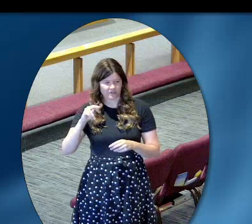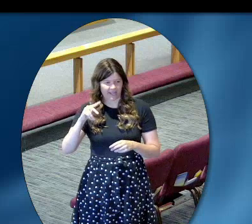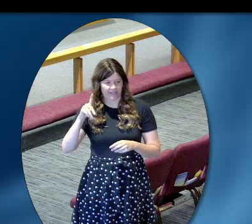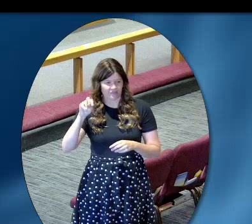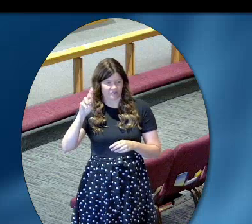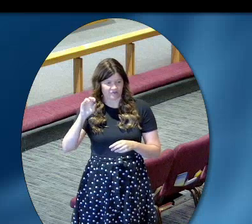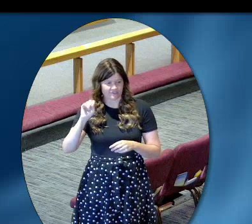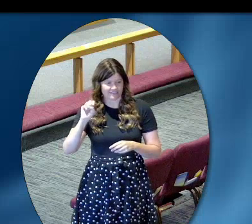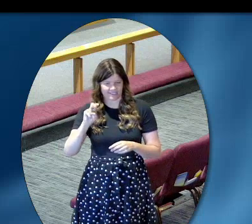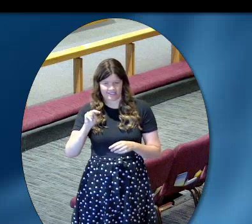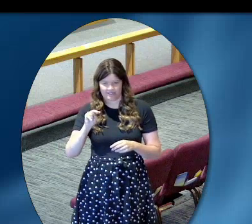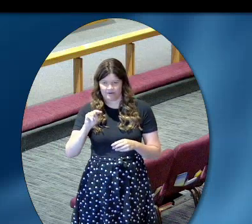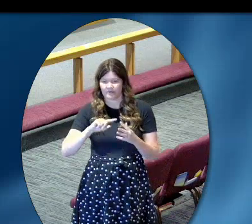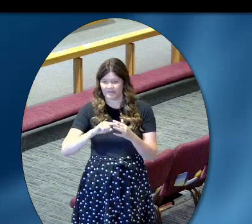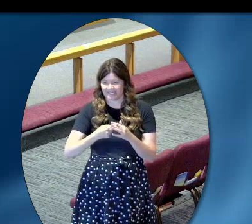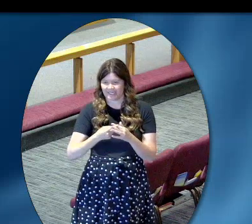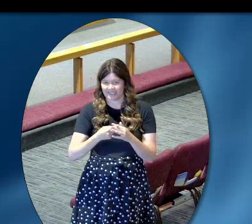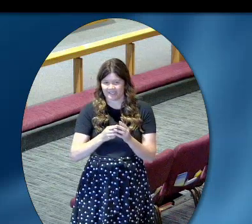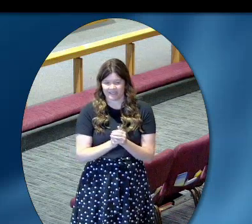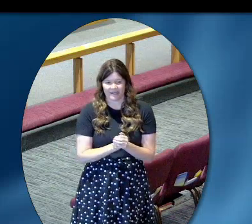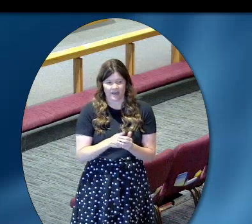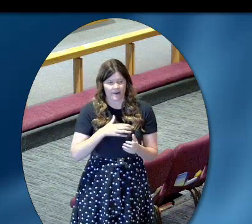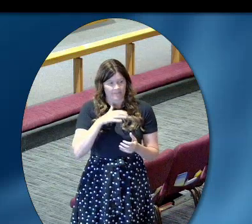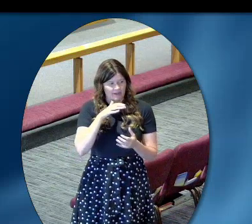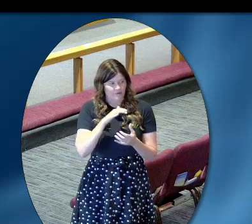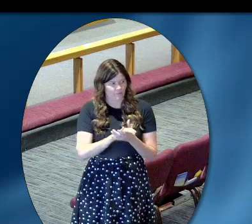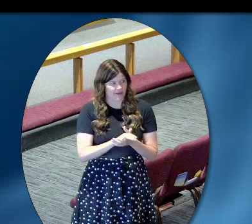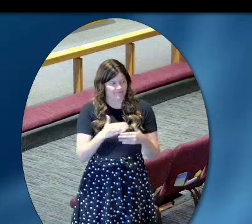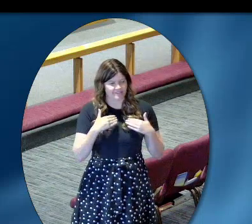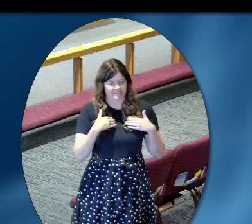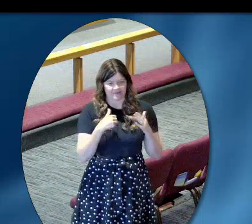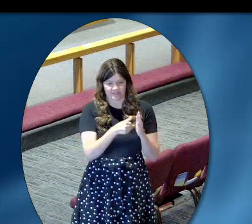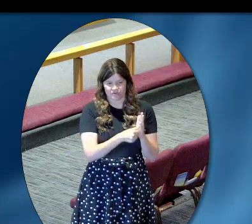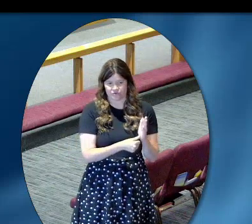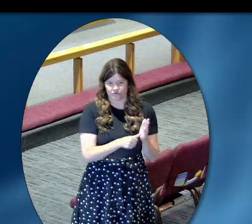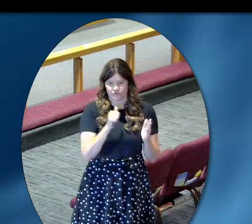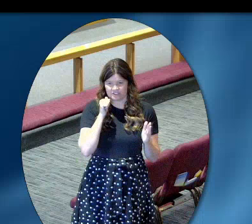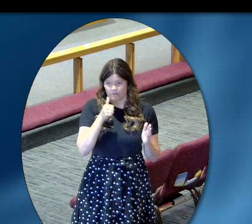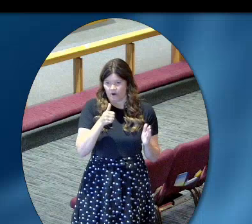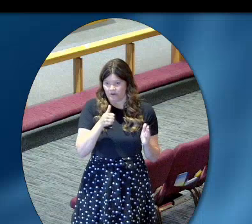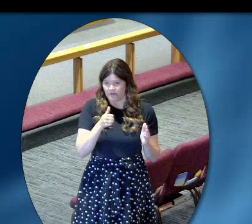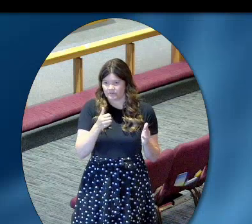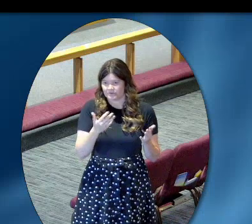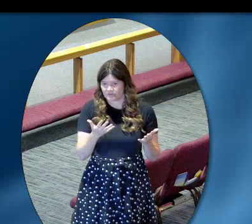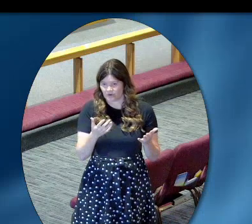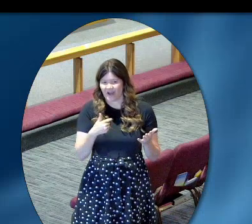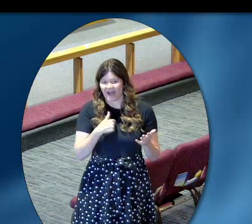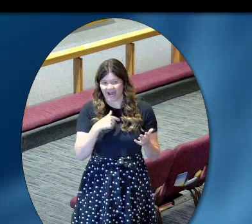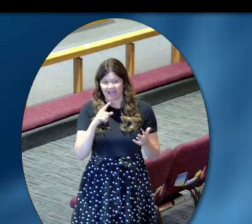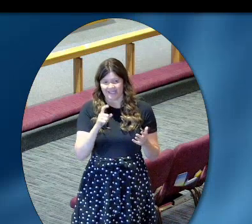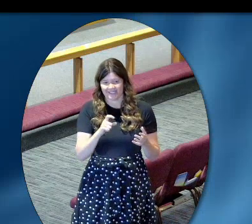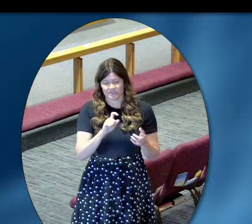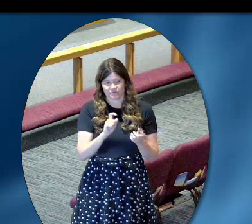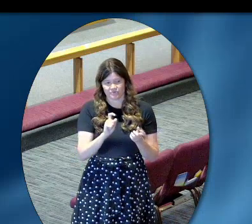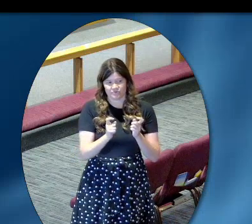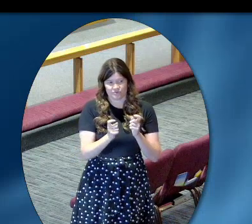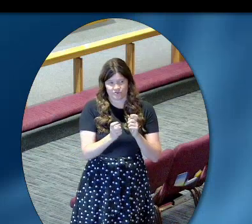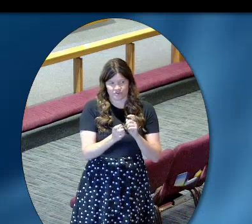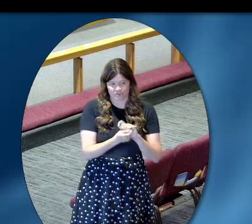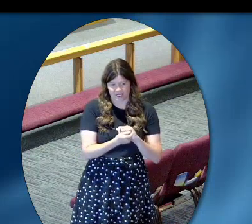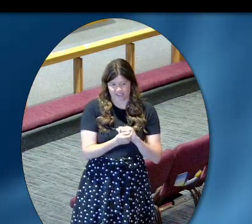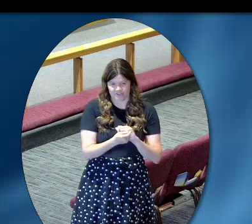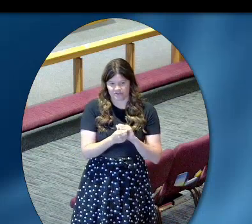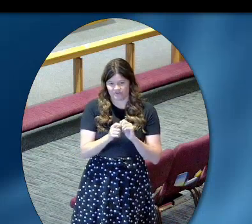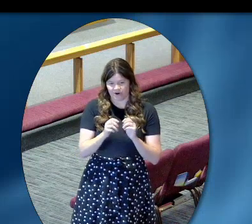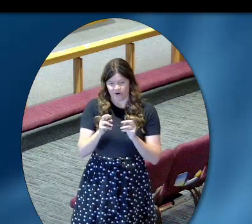bit. My wife, Megan, is having surgery tomorrow, and so I need to switch gears for a couple of days